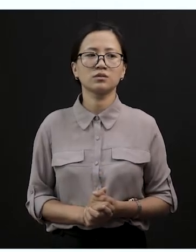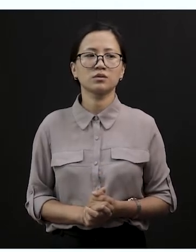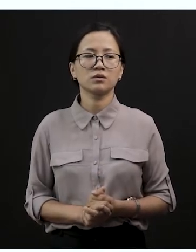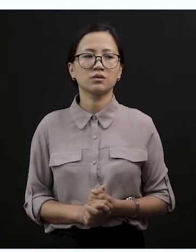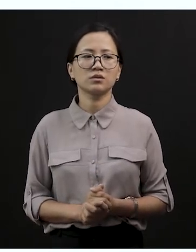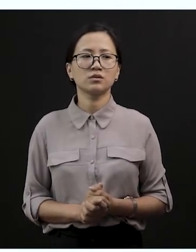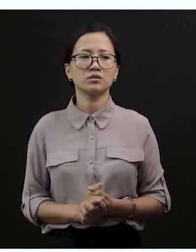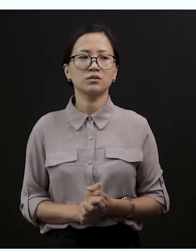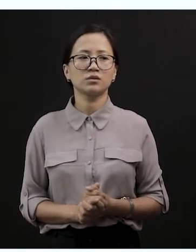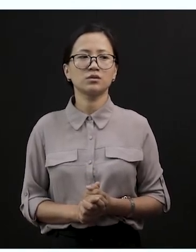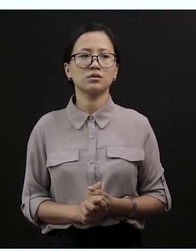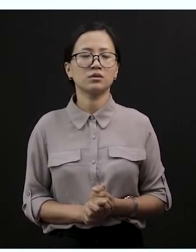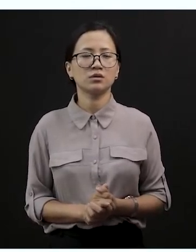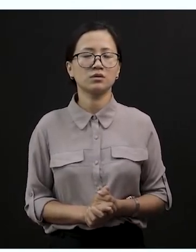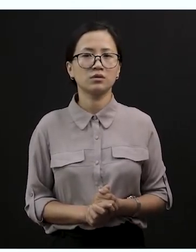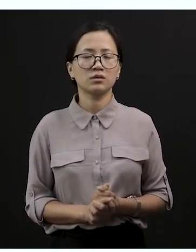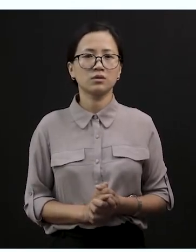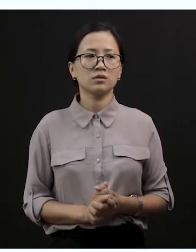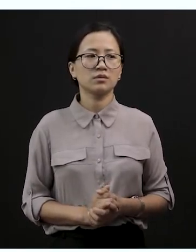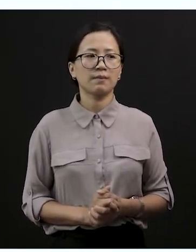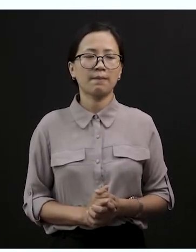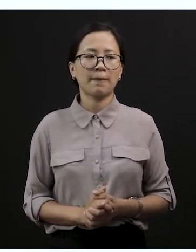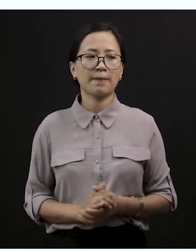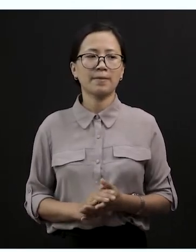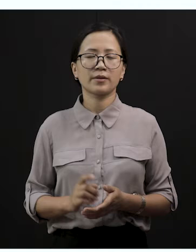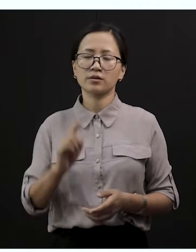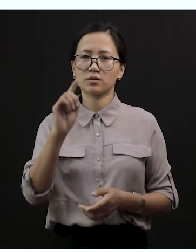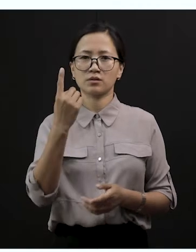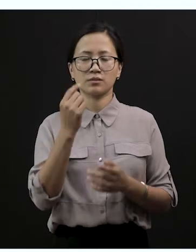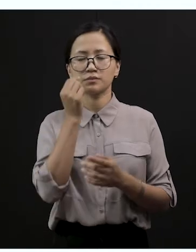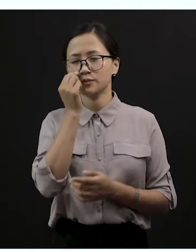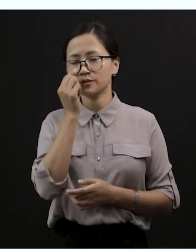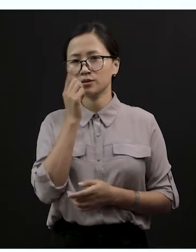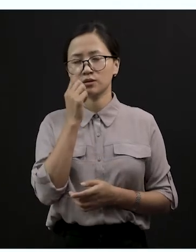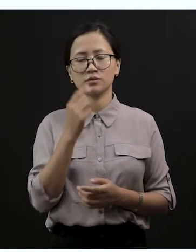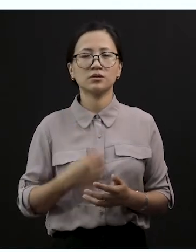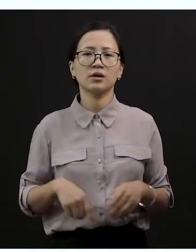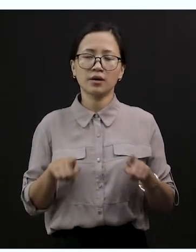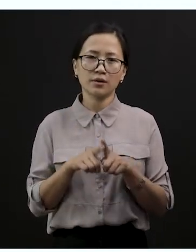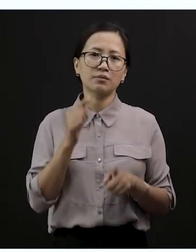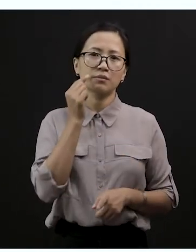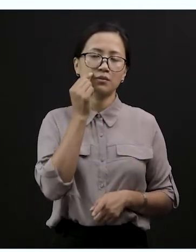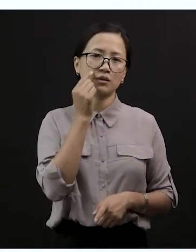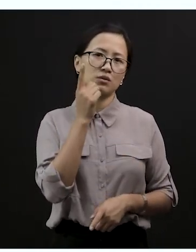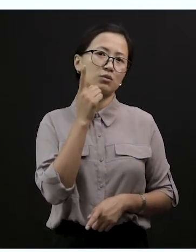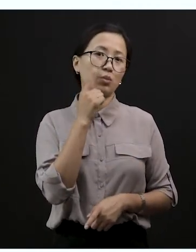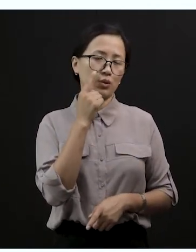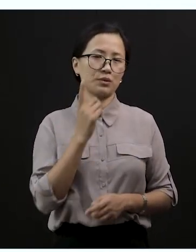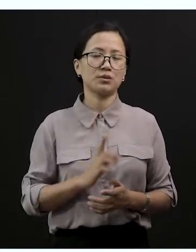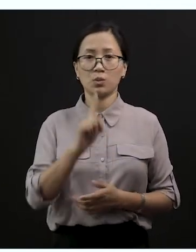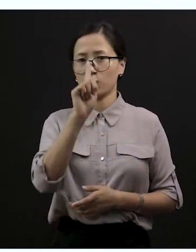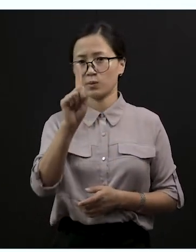thing, T-H-I-N-G, thing, okay? Only one thing. So girl, boy, girl, that means only one girl, right?